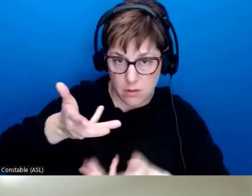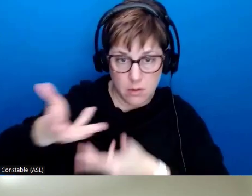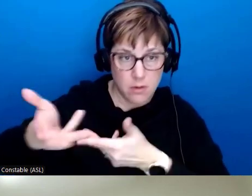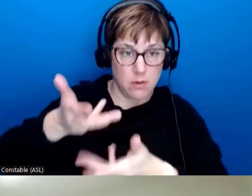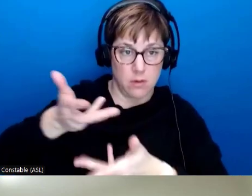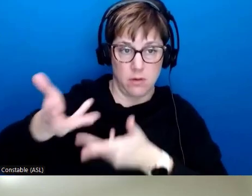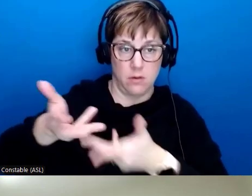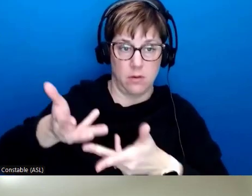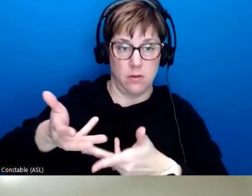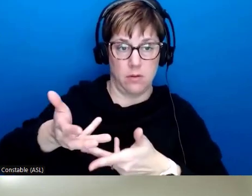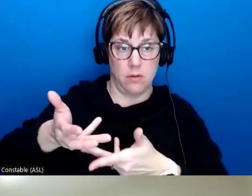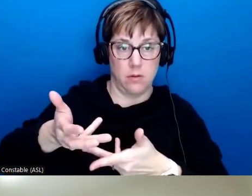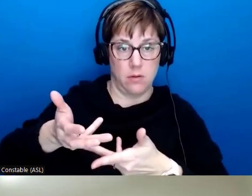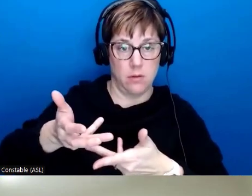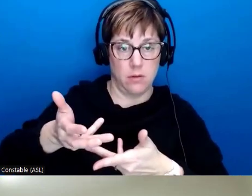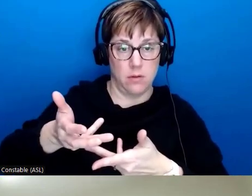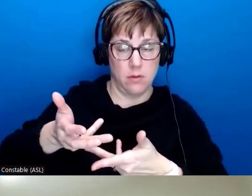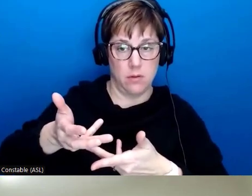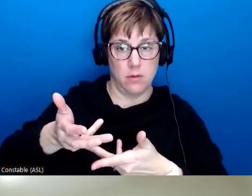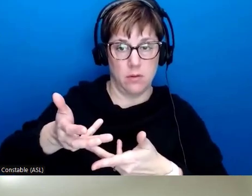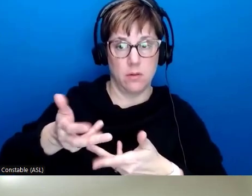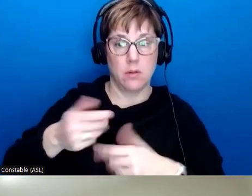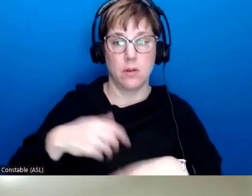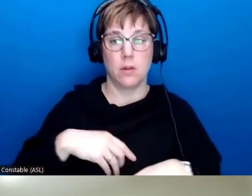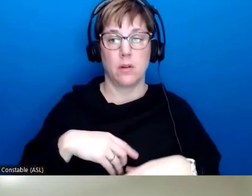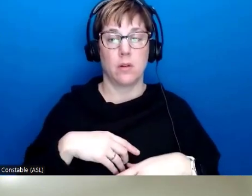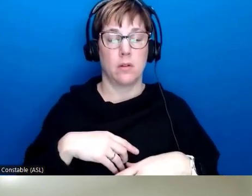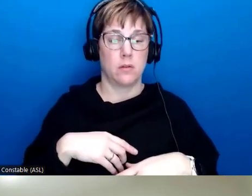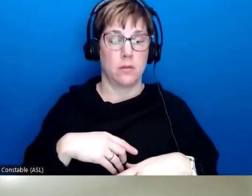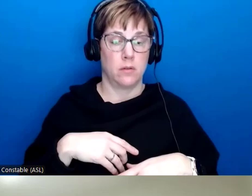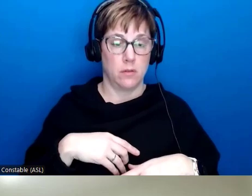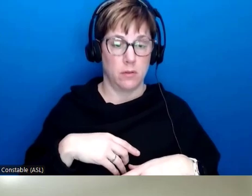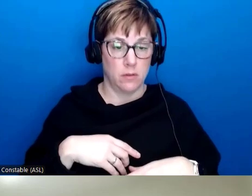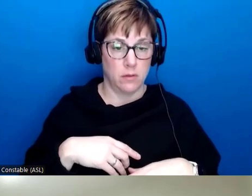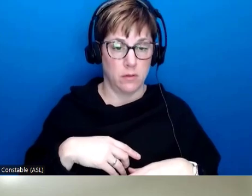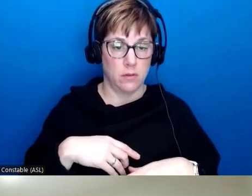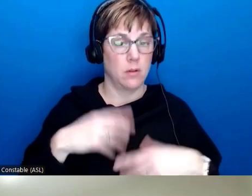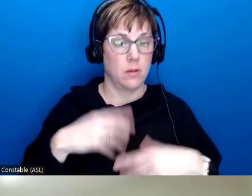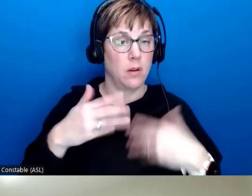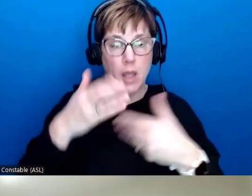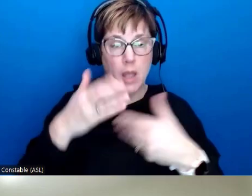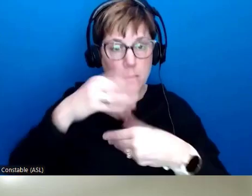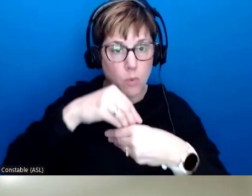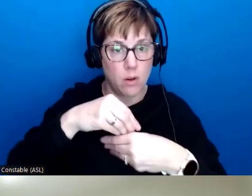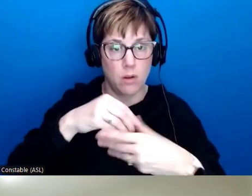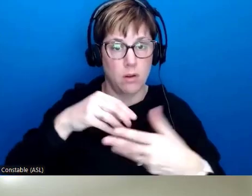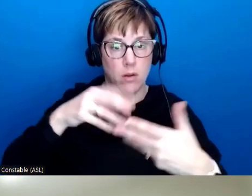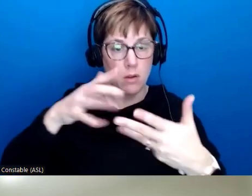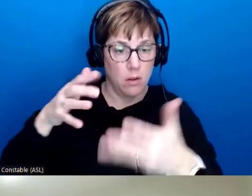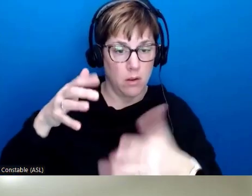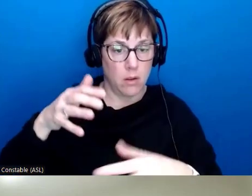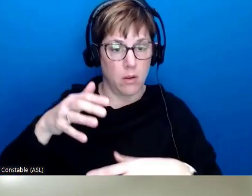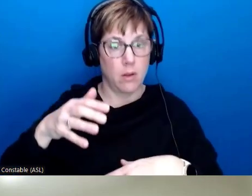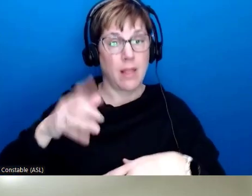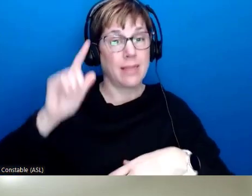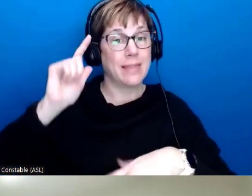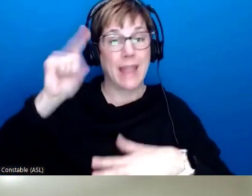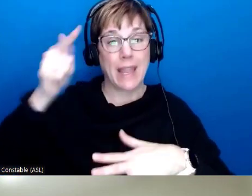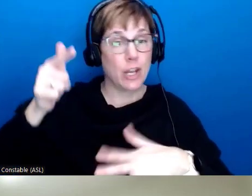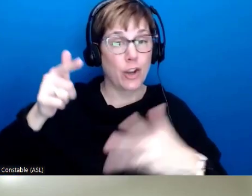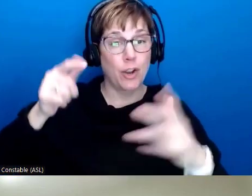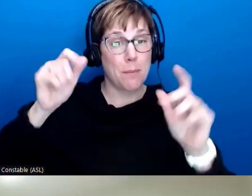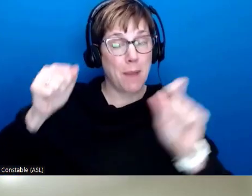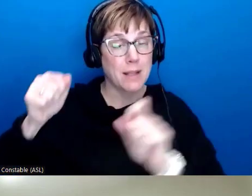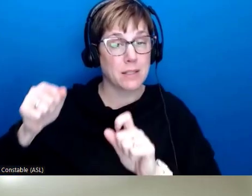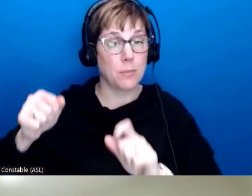the interactive process, when they've been to court a couple of years later, courts have ruled against them because they were